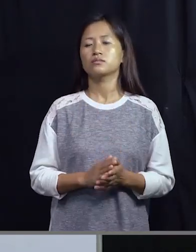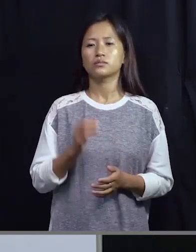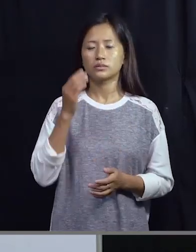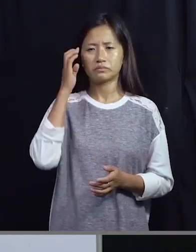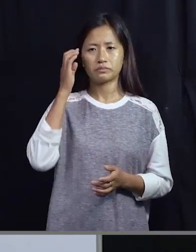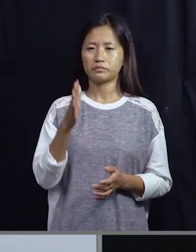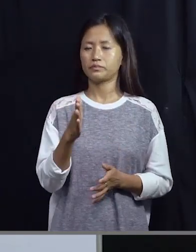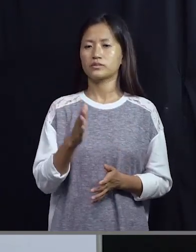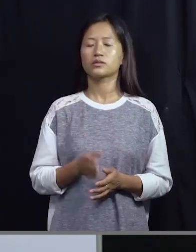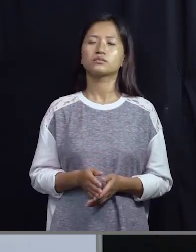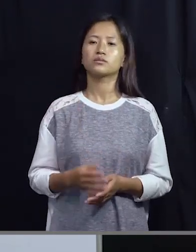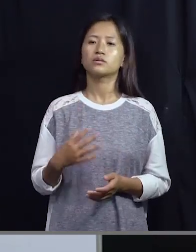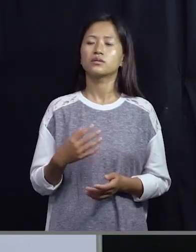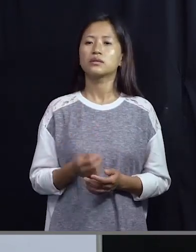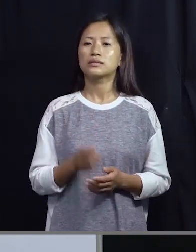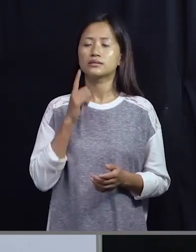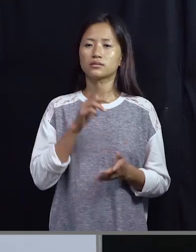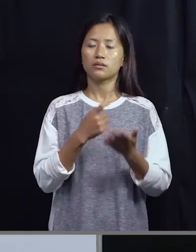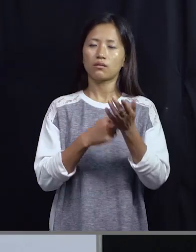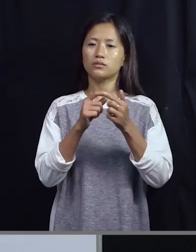it is responsible for